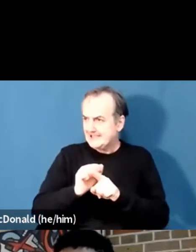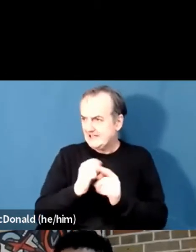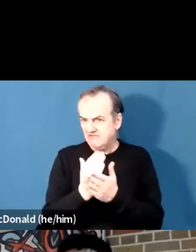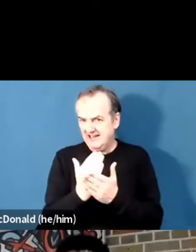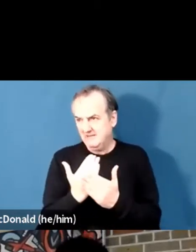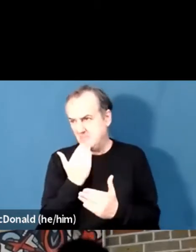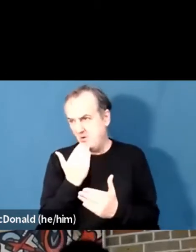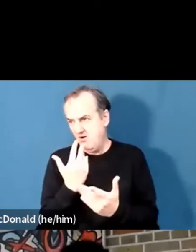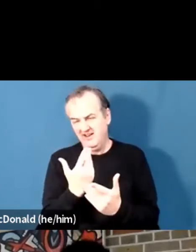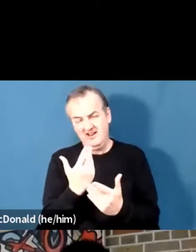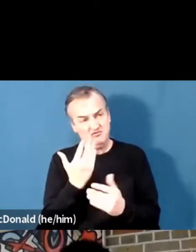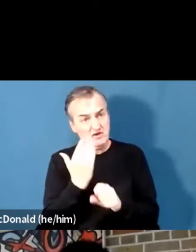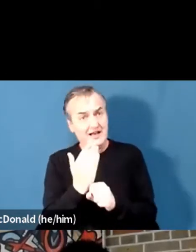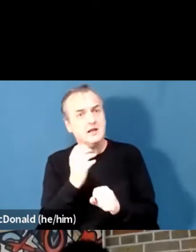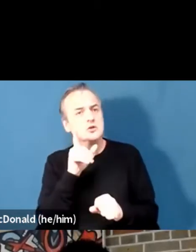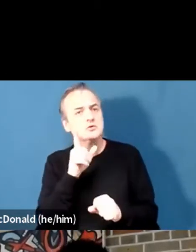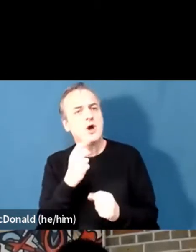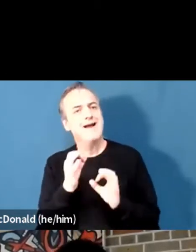on the street. It was funny.